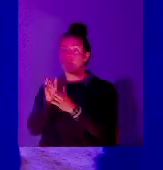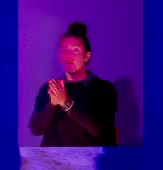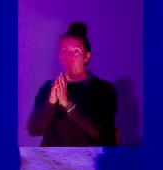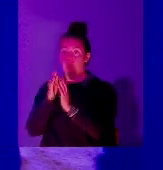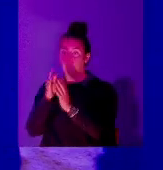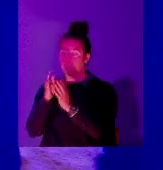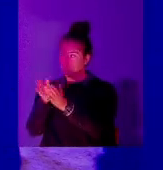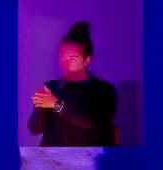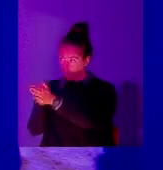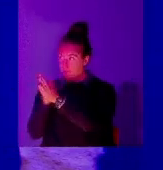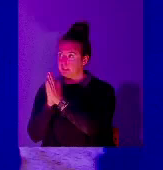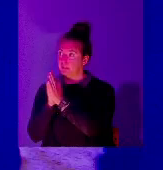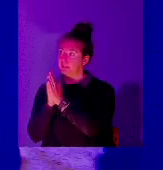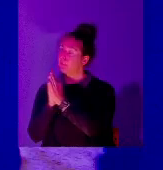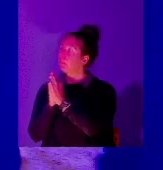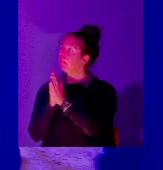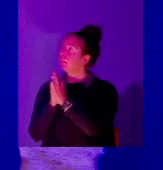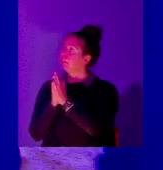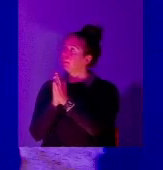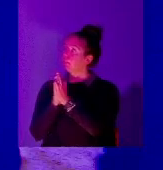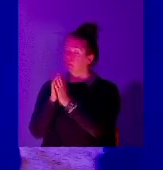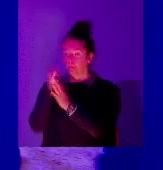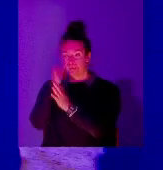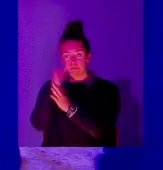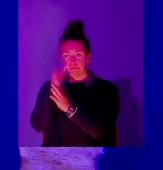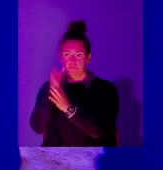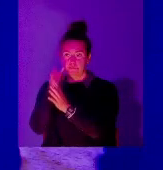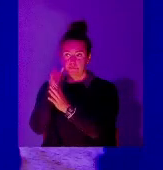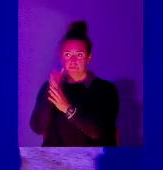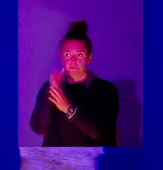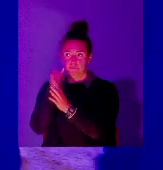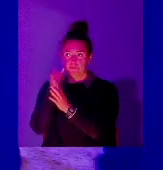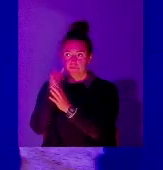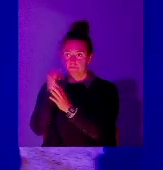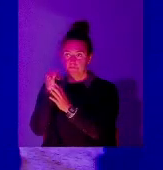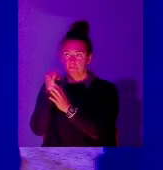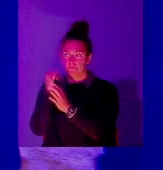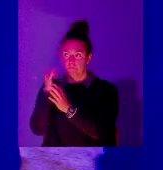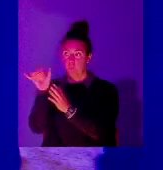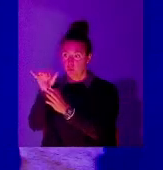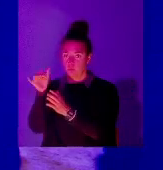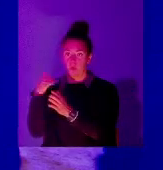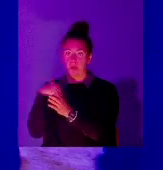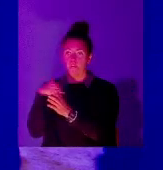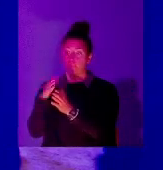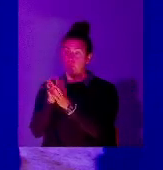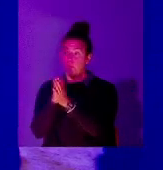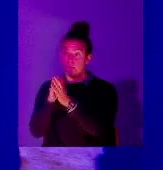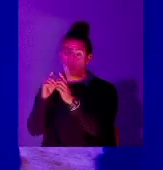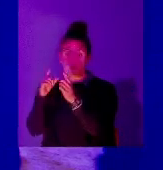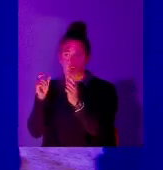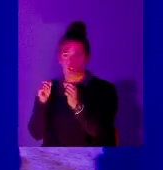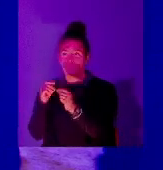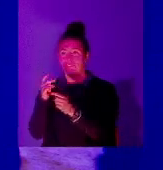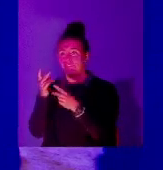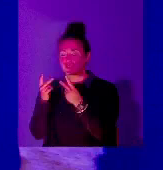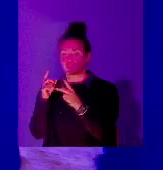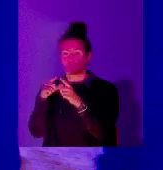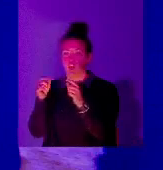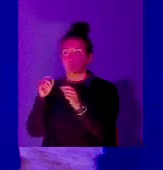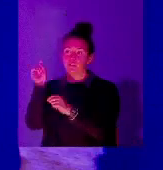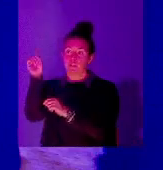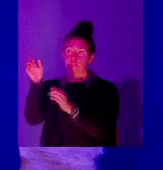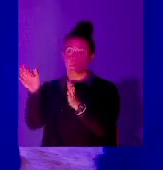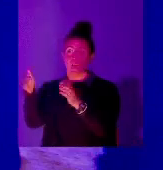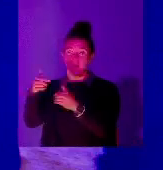for. Prayer cards and visitor cards are to be dropped in the box, the offering box, hanging on the